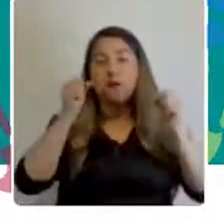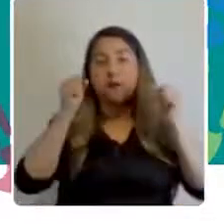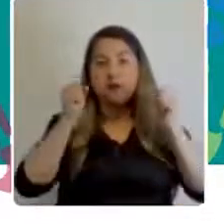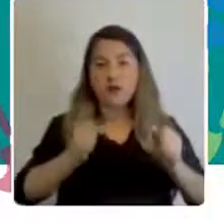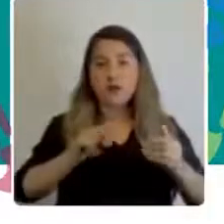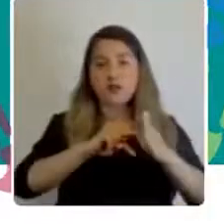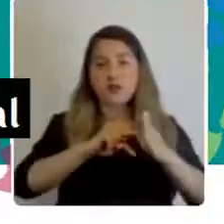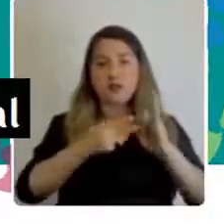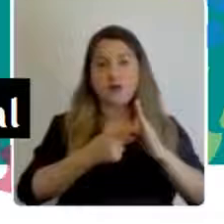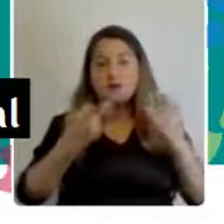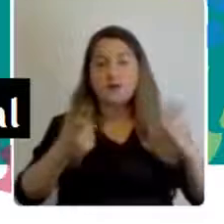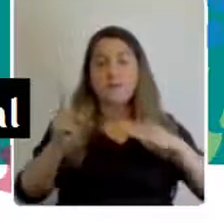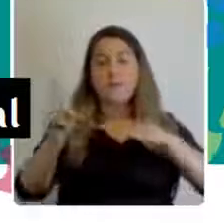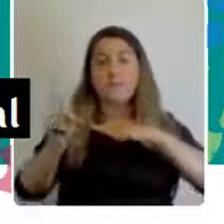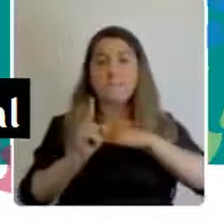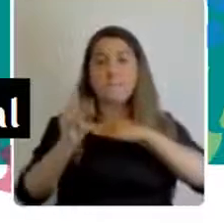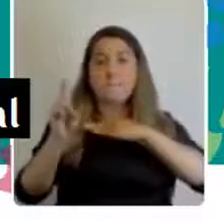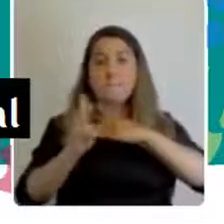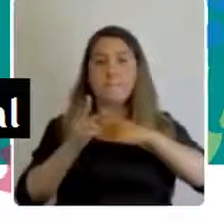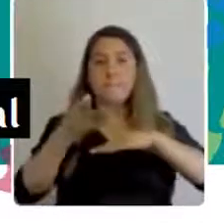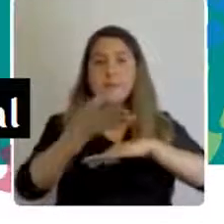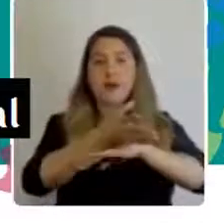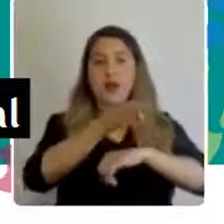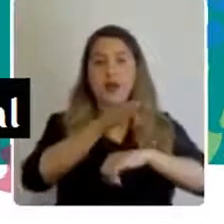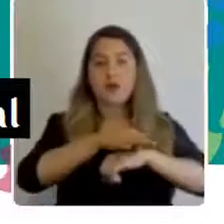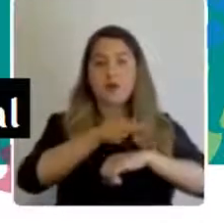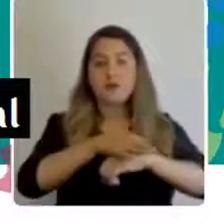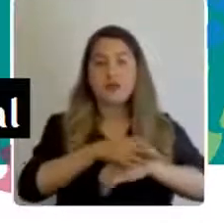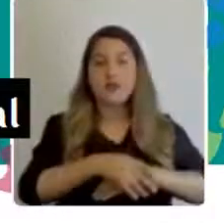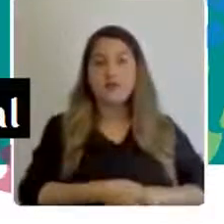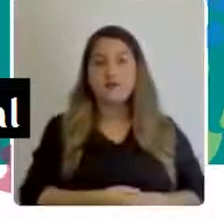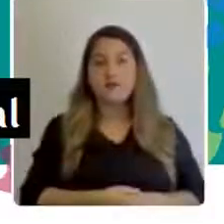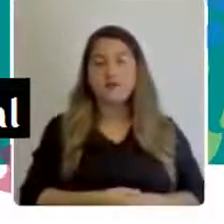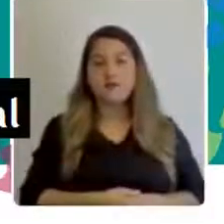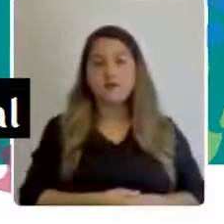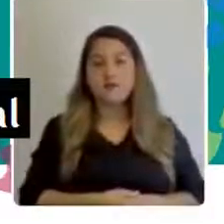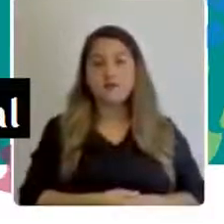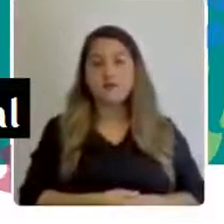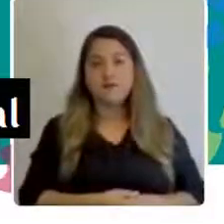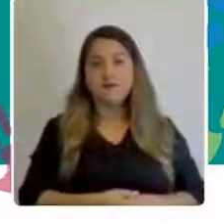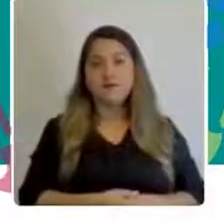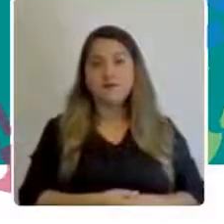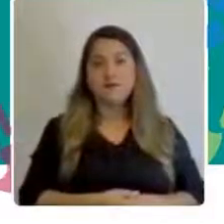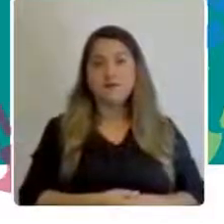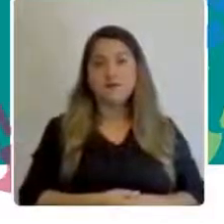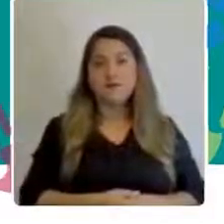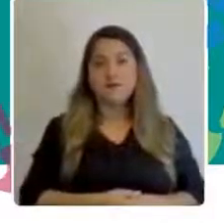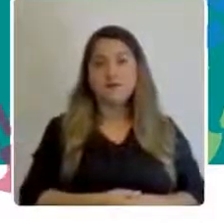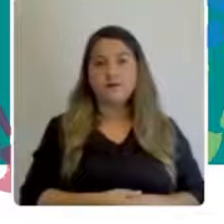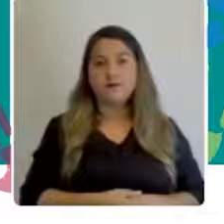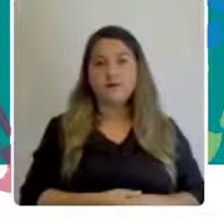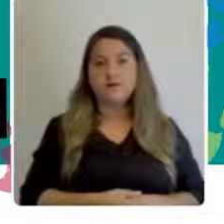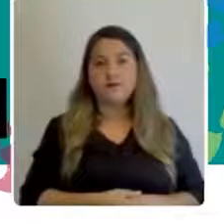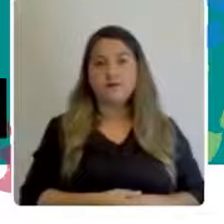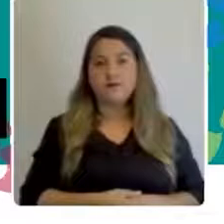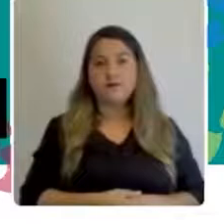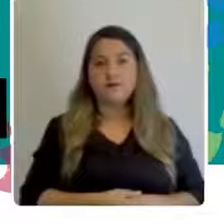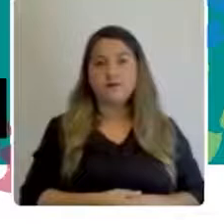Chile there, who's been so instrumental in helping us launch ERCAL and how we're working